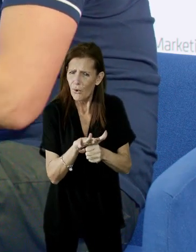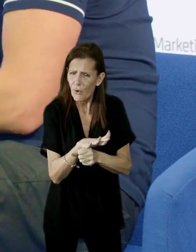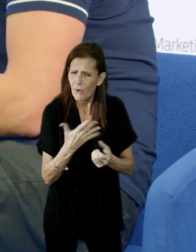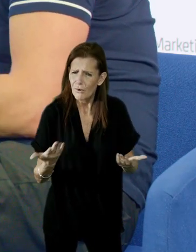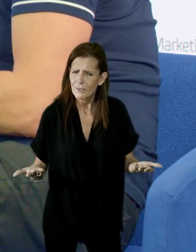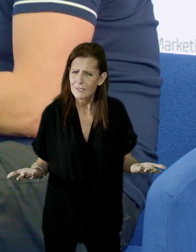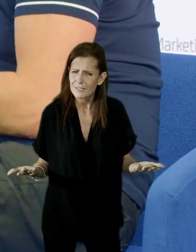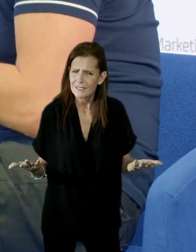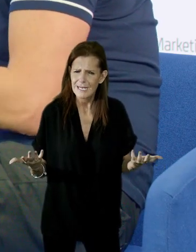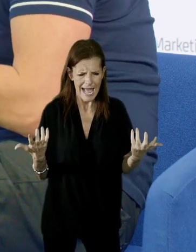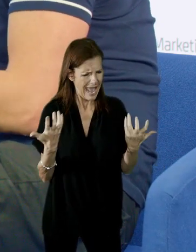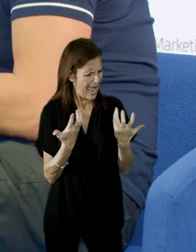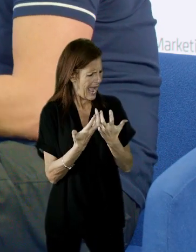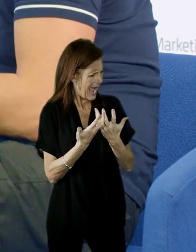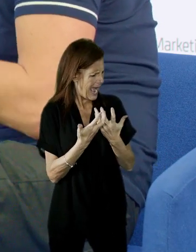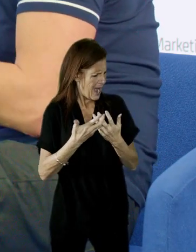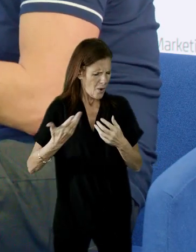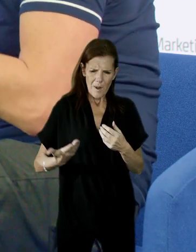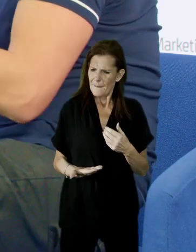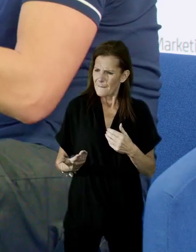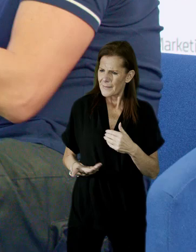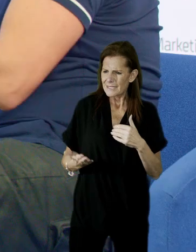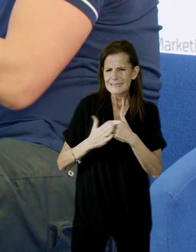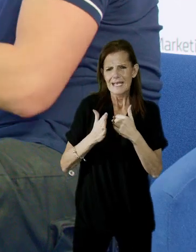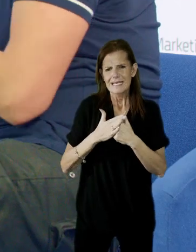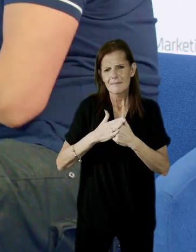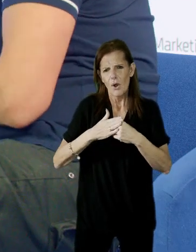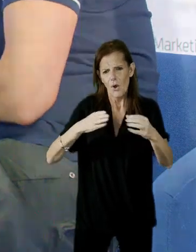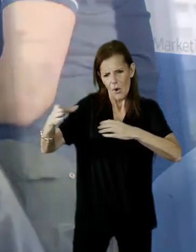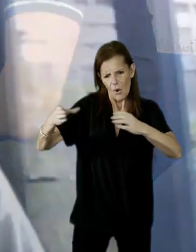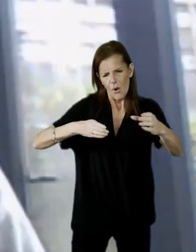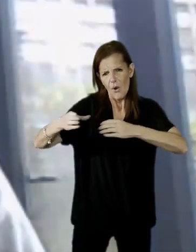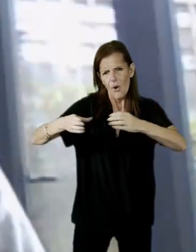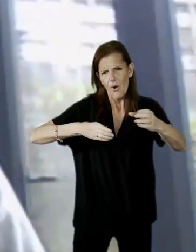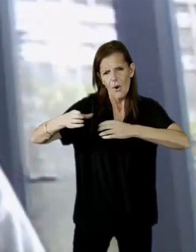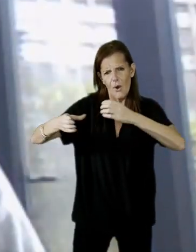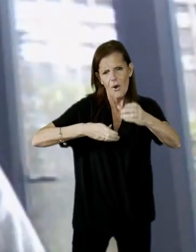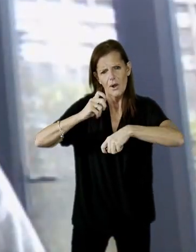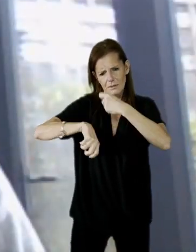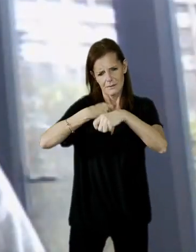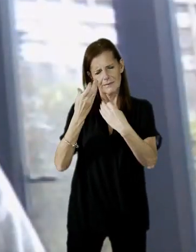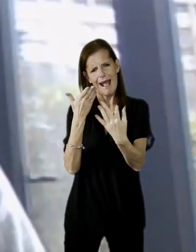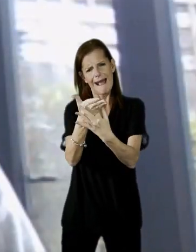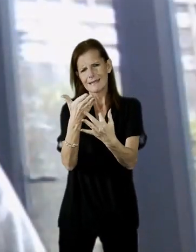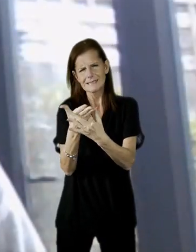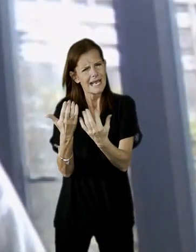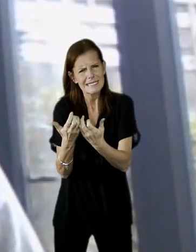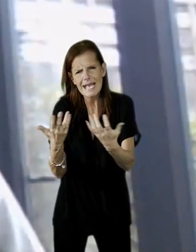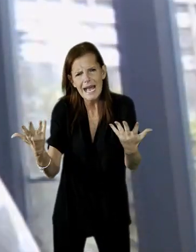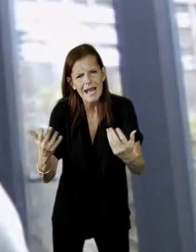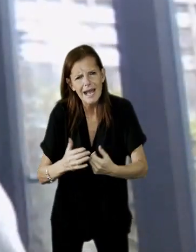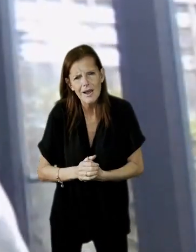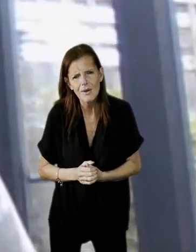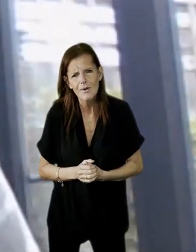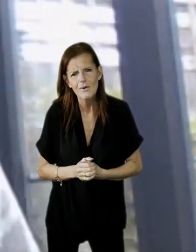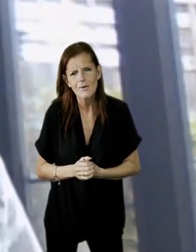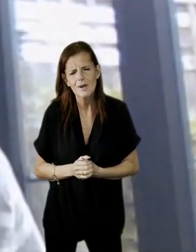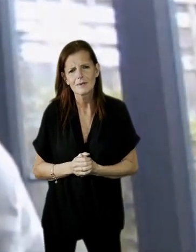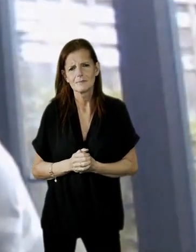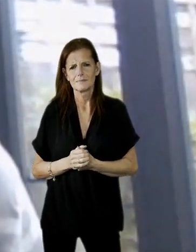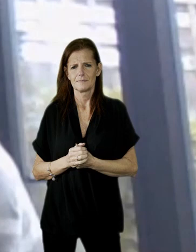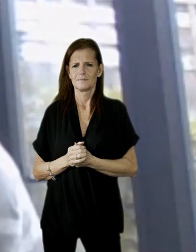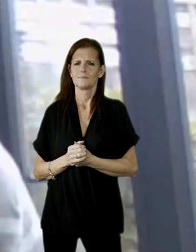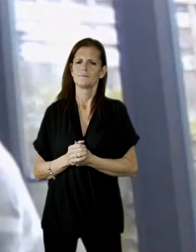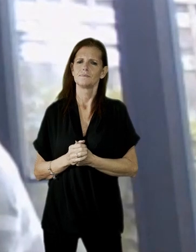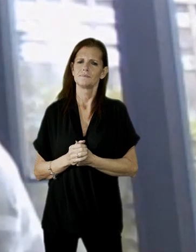and involved with becoming more accessible to reach this, 1 in 5 people? Well, I think most